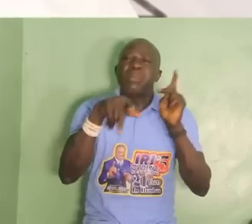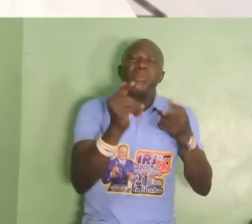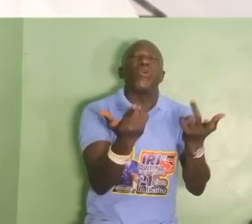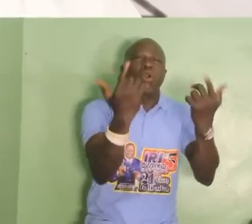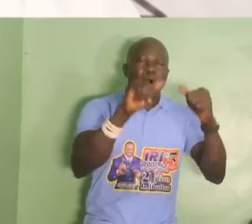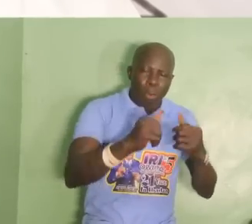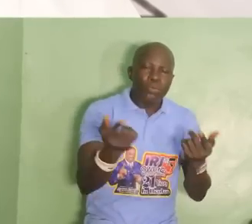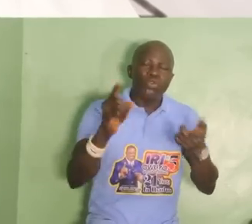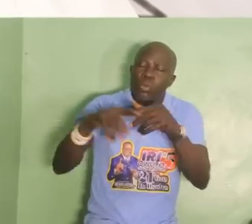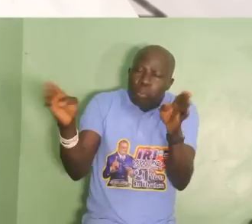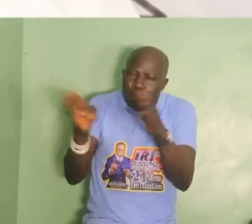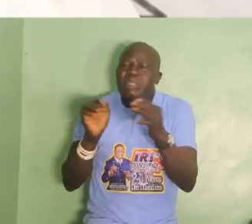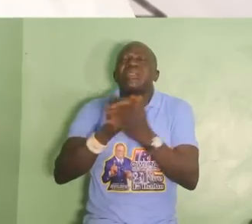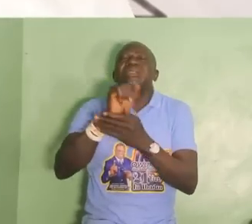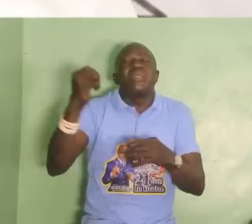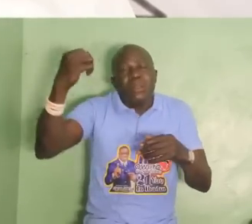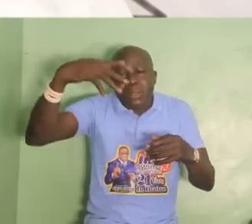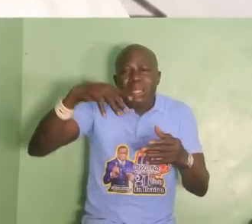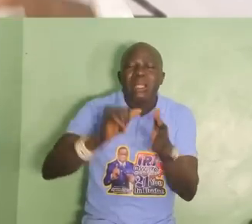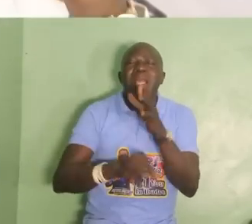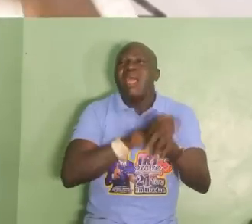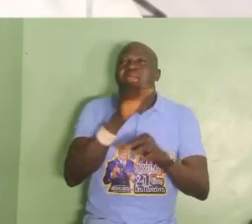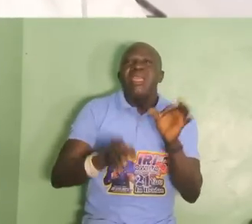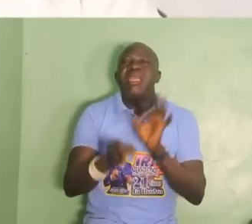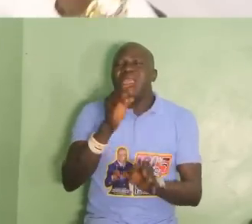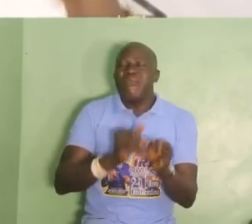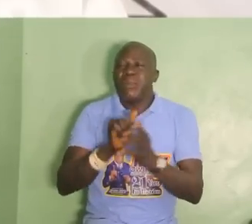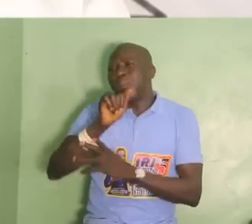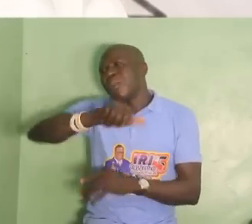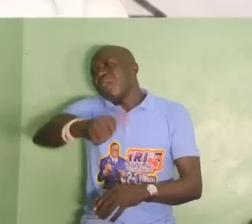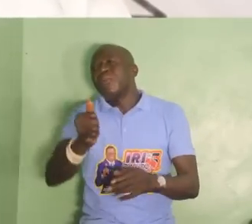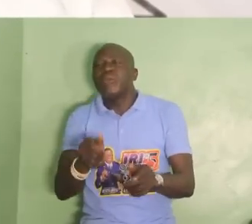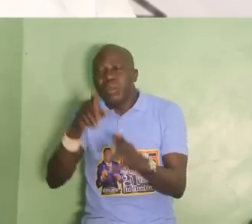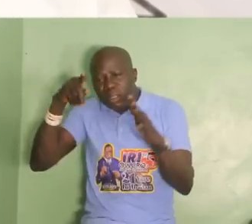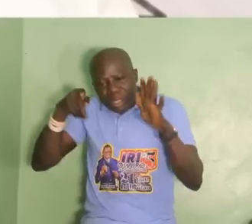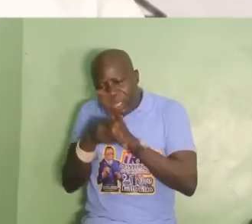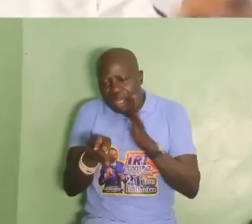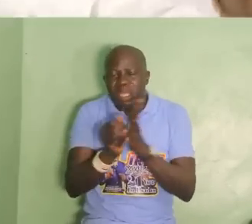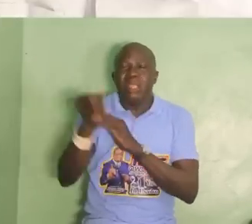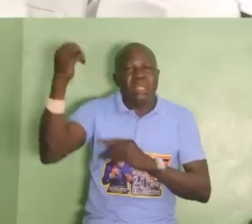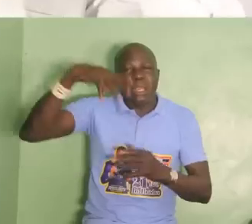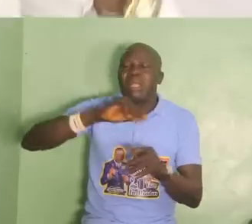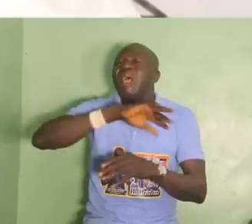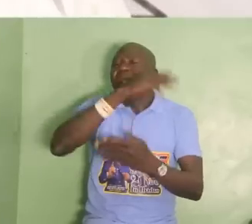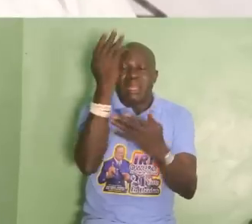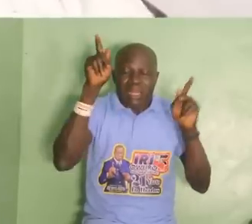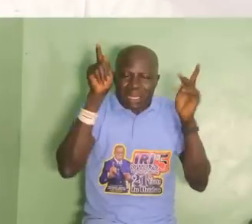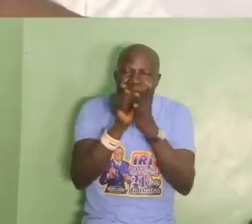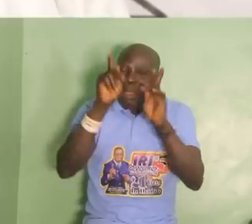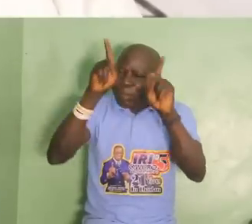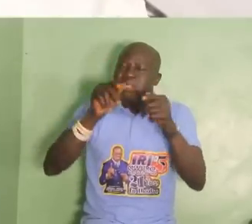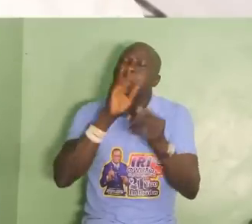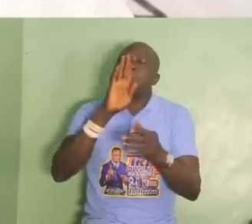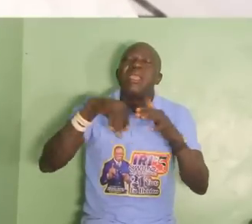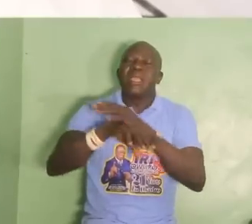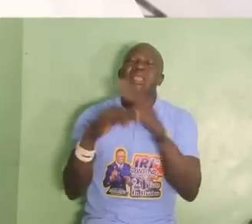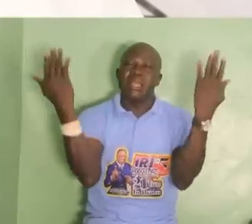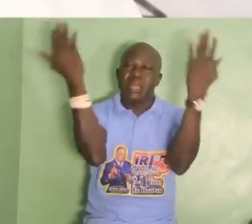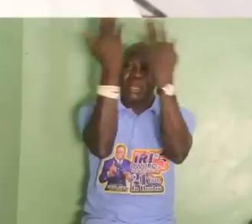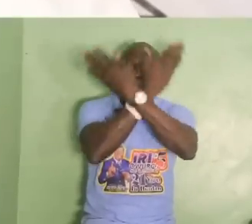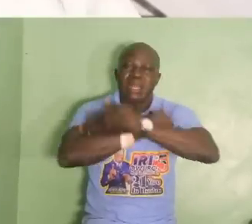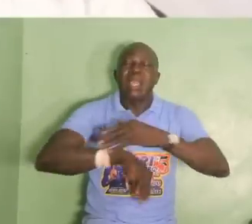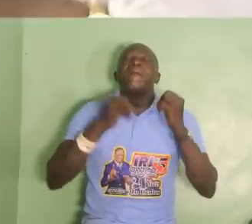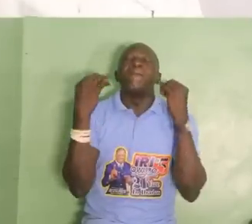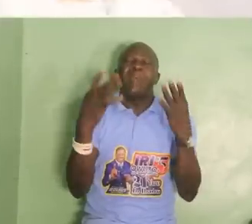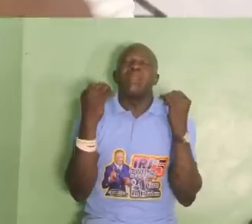excellent people. So, but I knew they can't be. The enemy allowed them to come on when they want genius. It's as the destiny